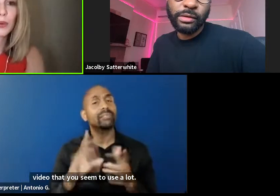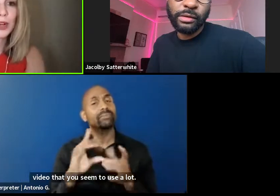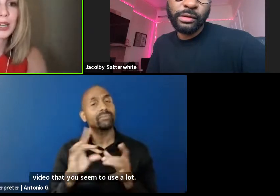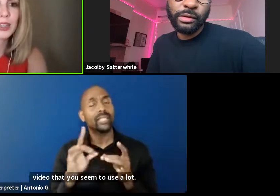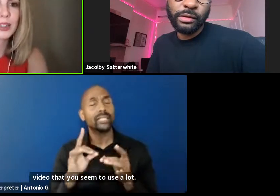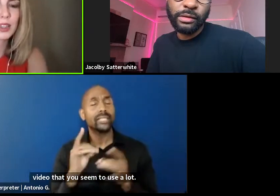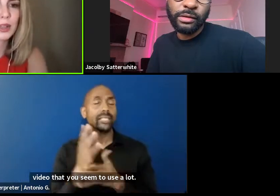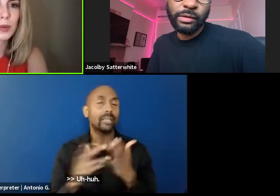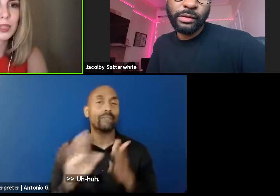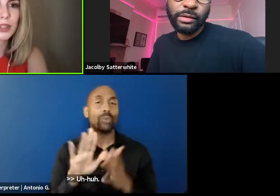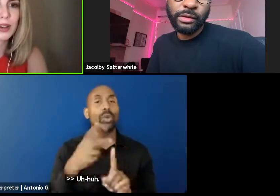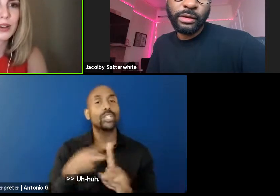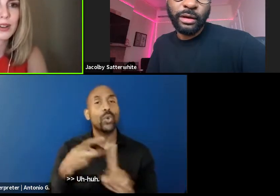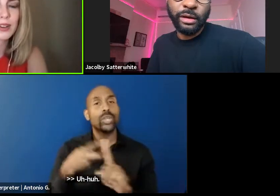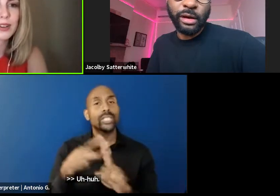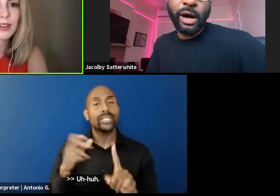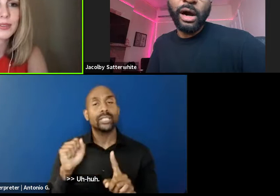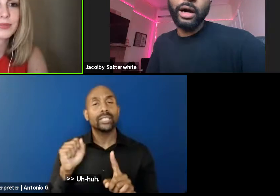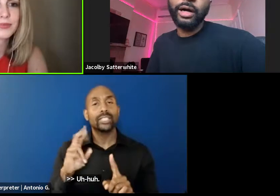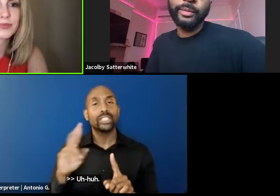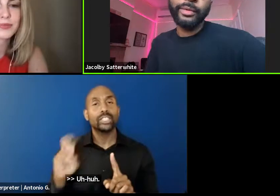you're incorporating in the clip that we saw.